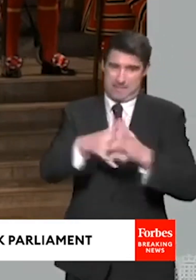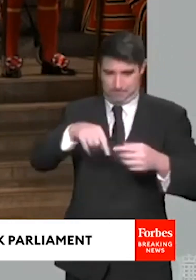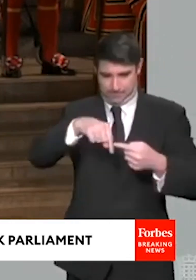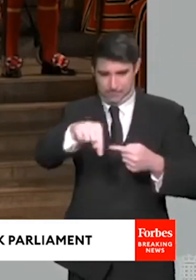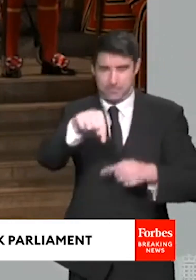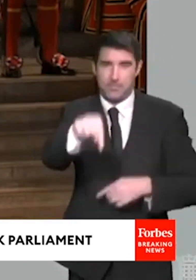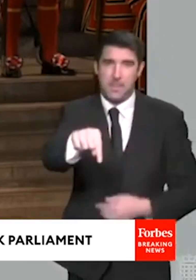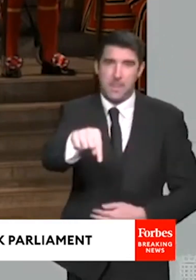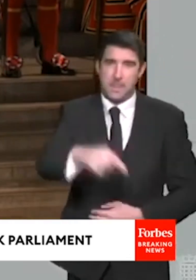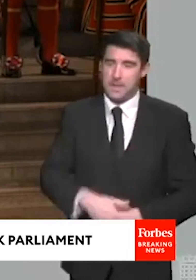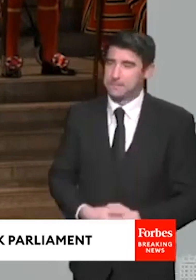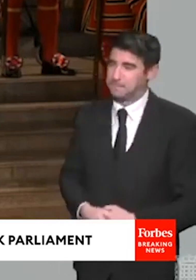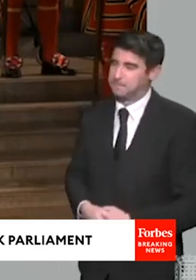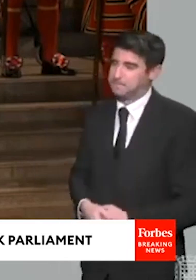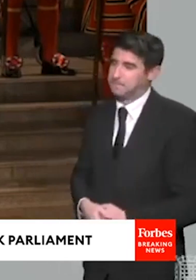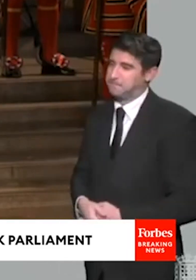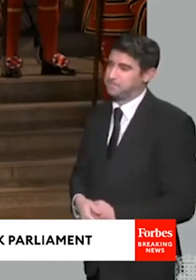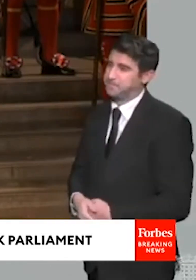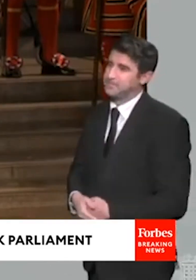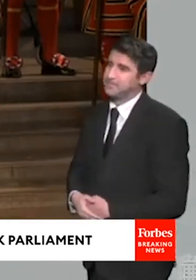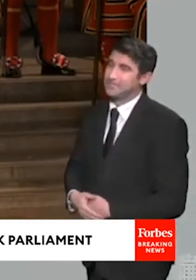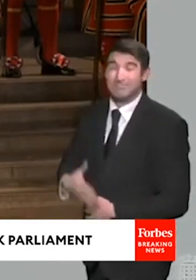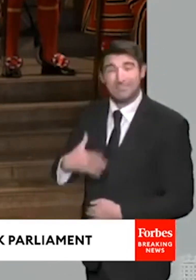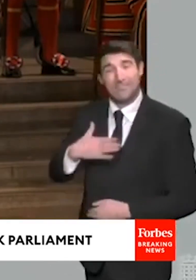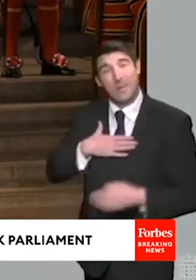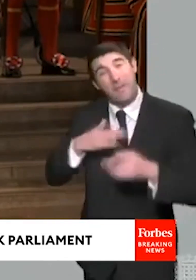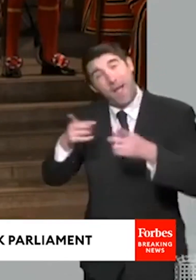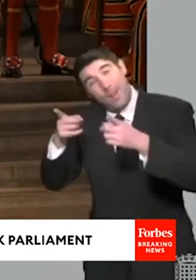My lords and members of the House of Commons,